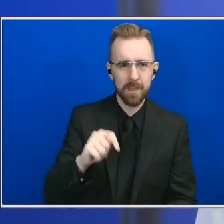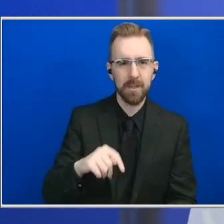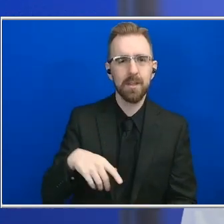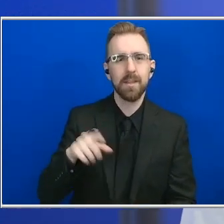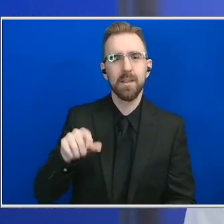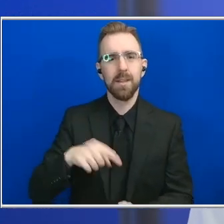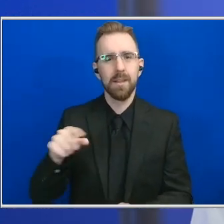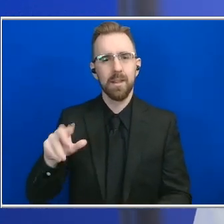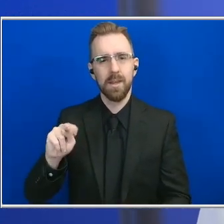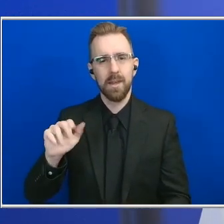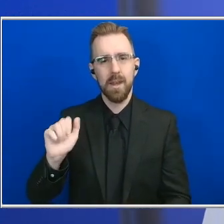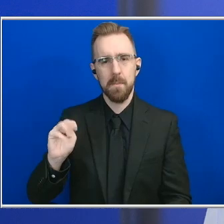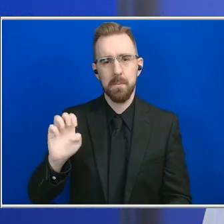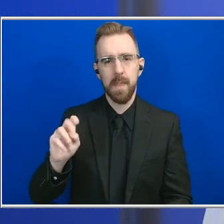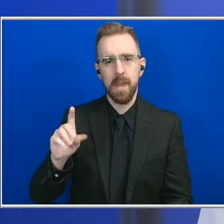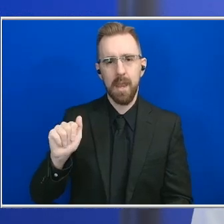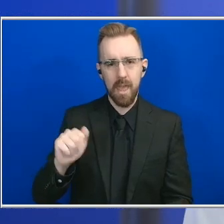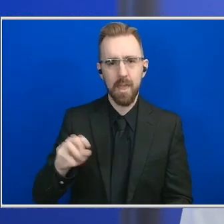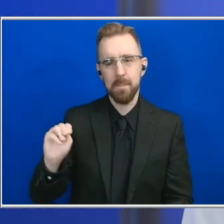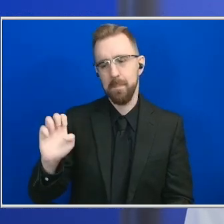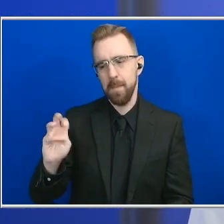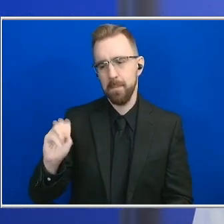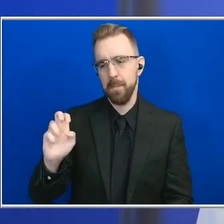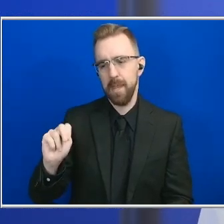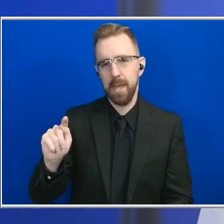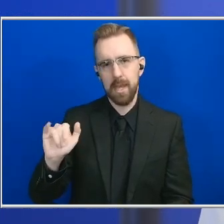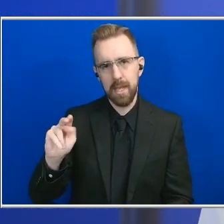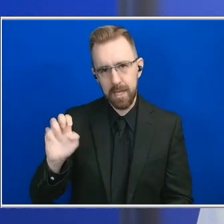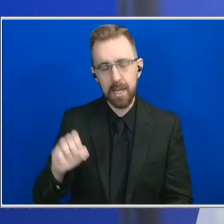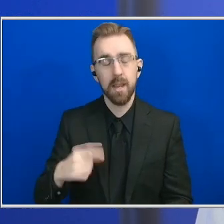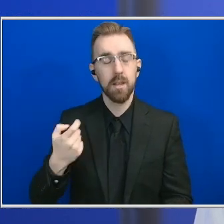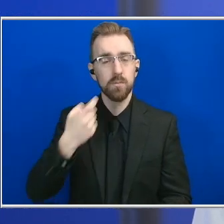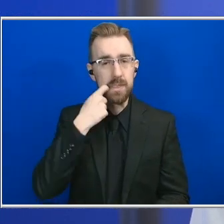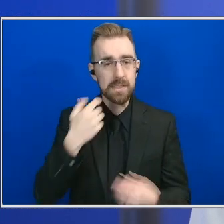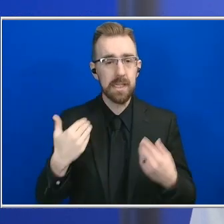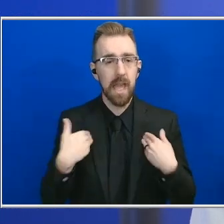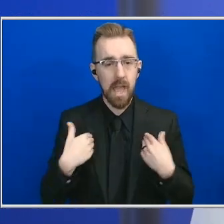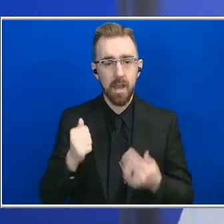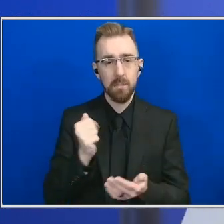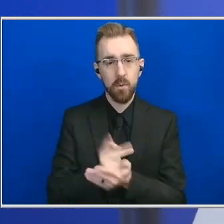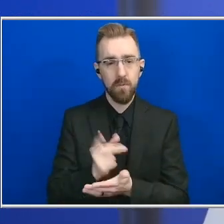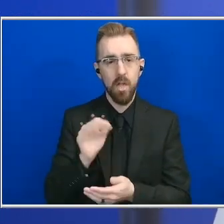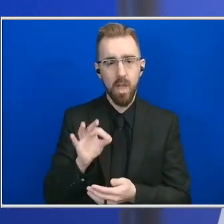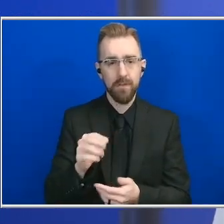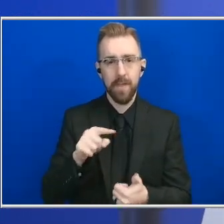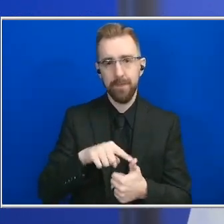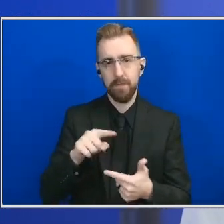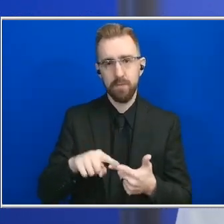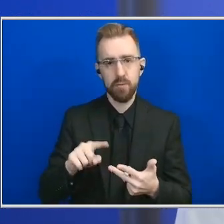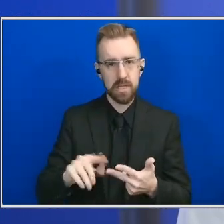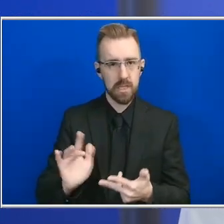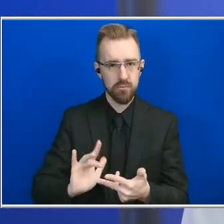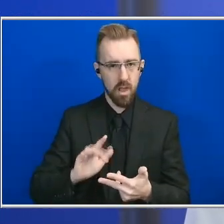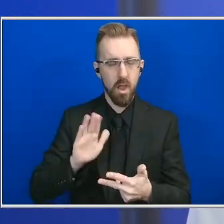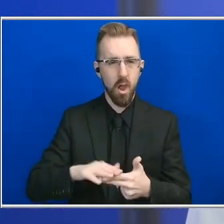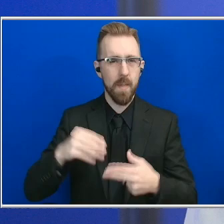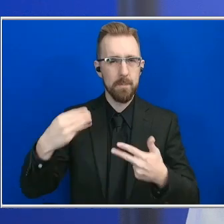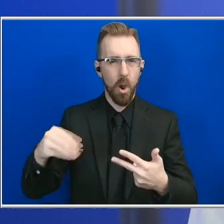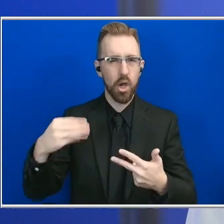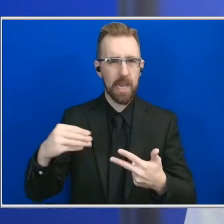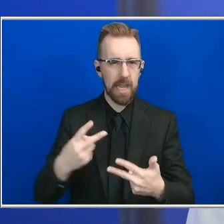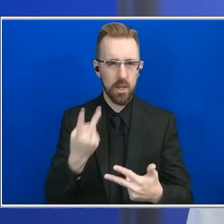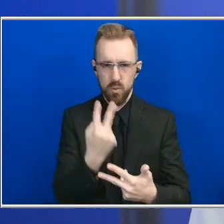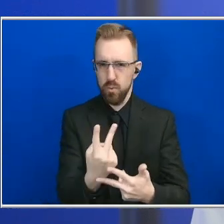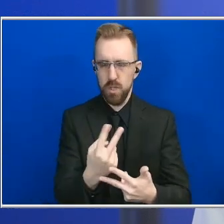or memantine. And then recently we've had approval of 3 drugs, 2 that are on the market, that go